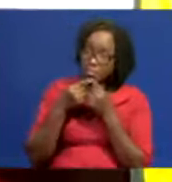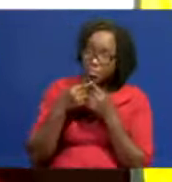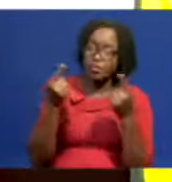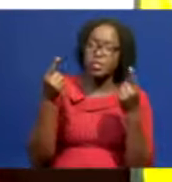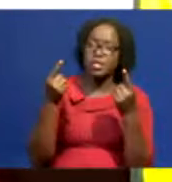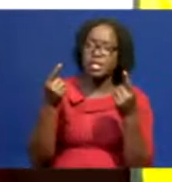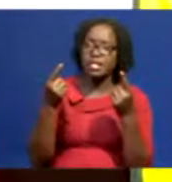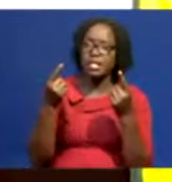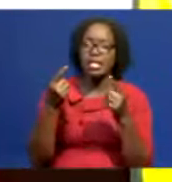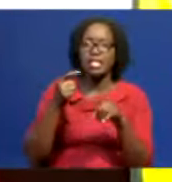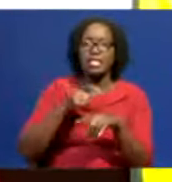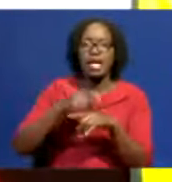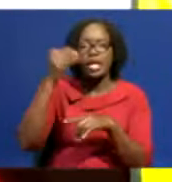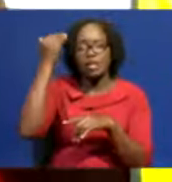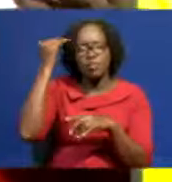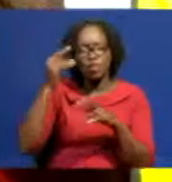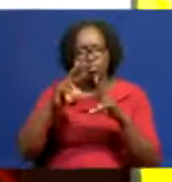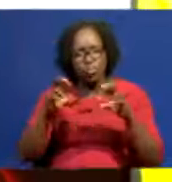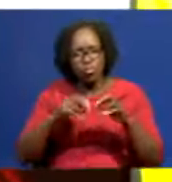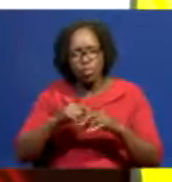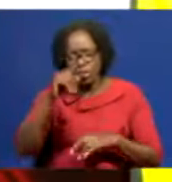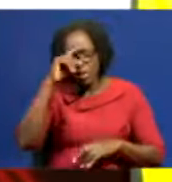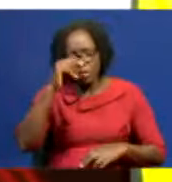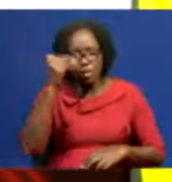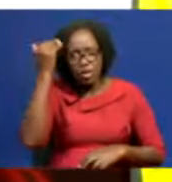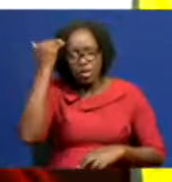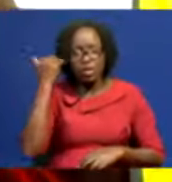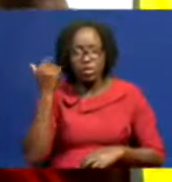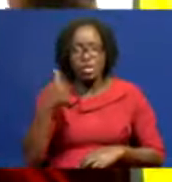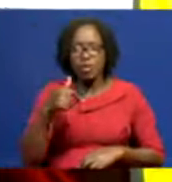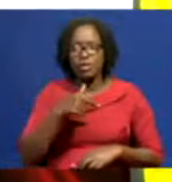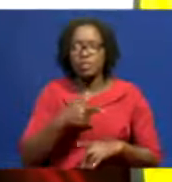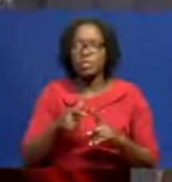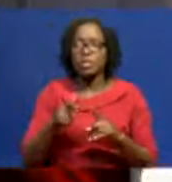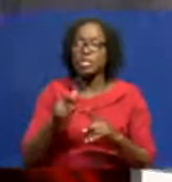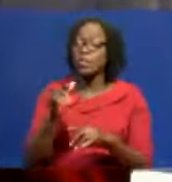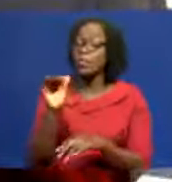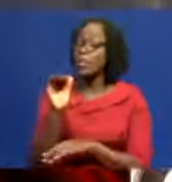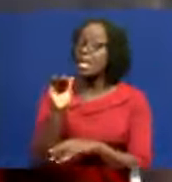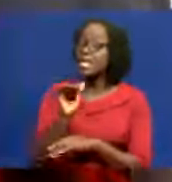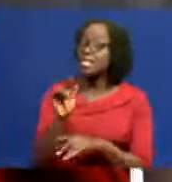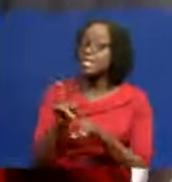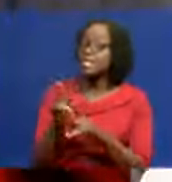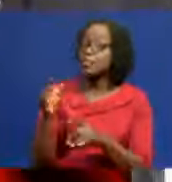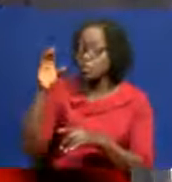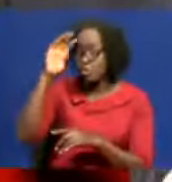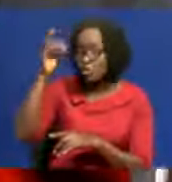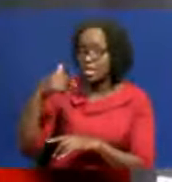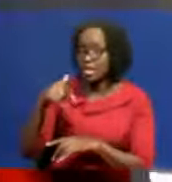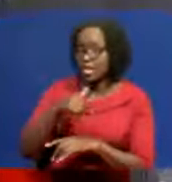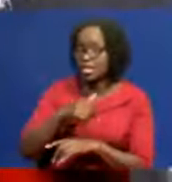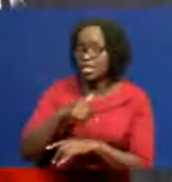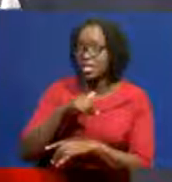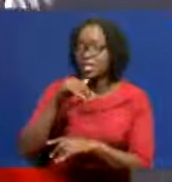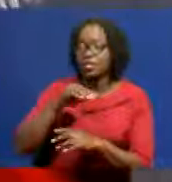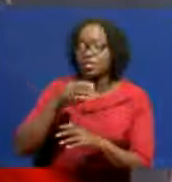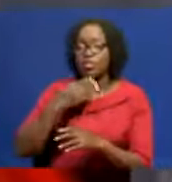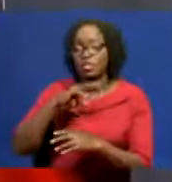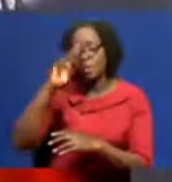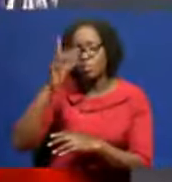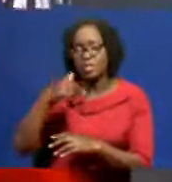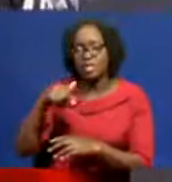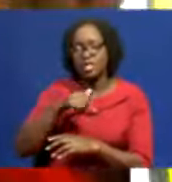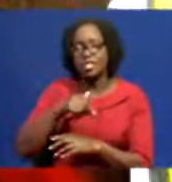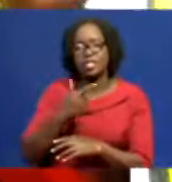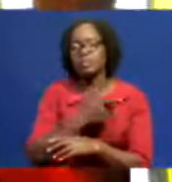Koti kiangalia tunaheshimu koti sana nani yetu. Lakini tunamuomba atuangalie asije akatuangusha watu wote